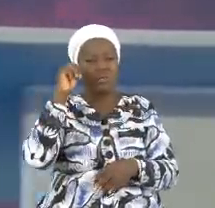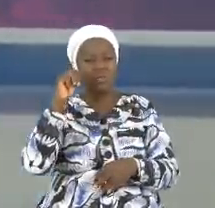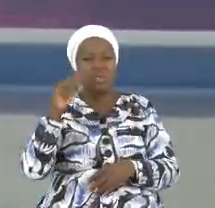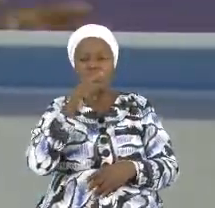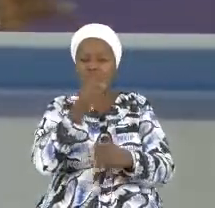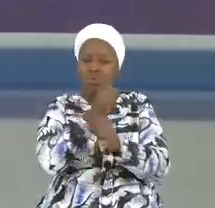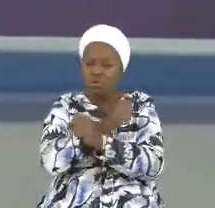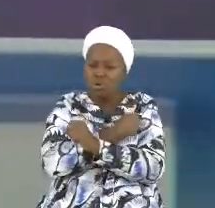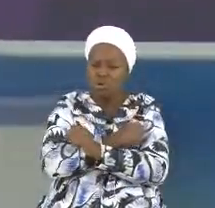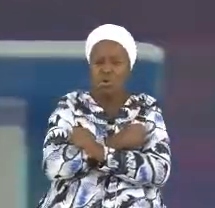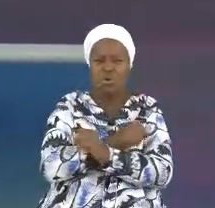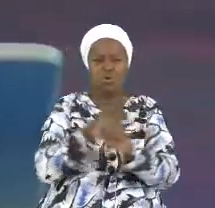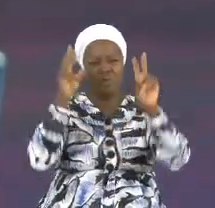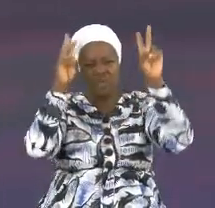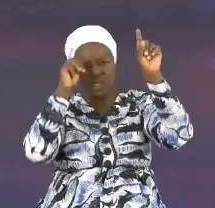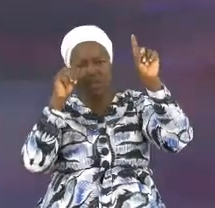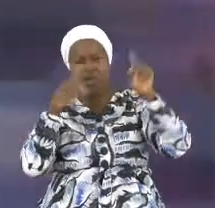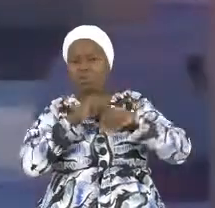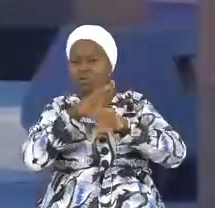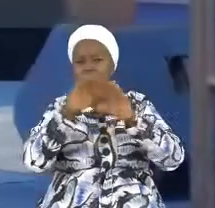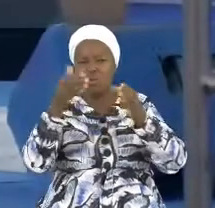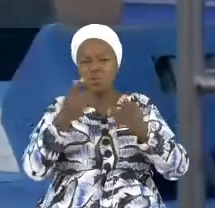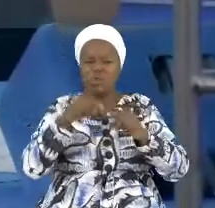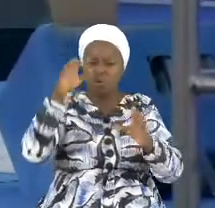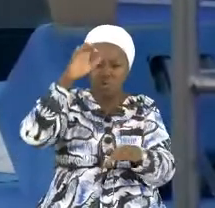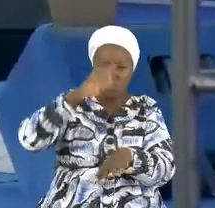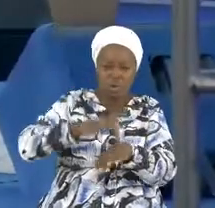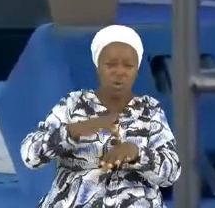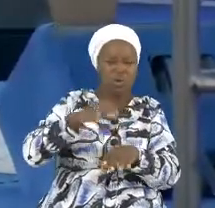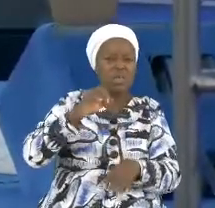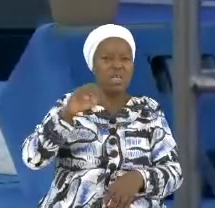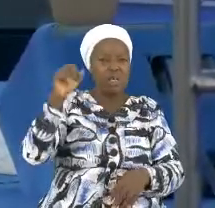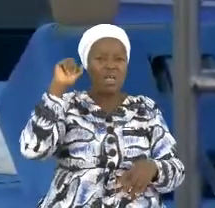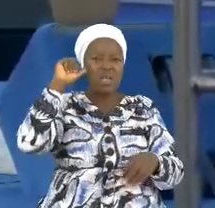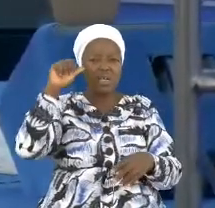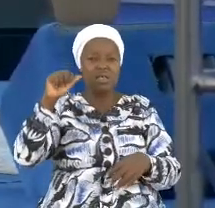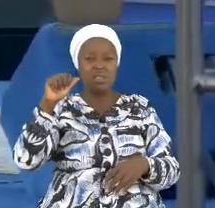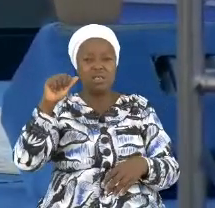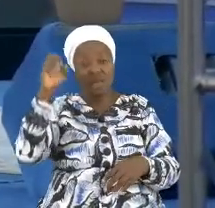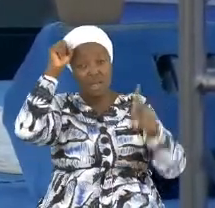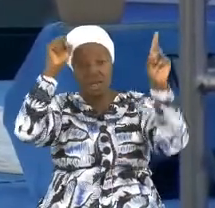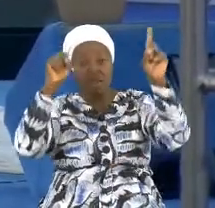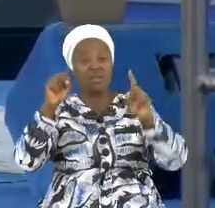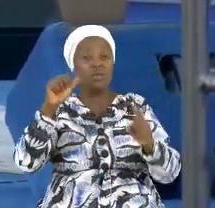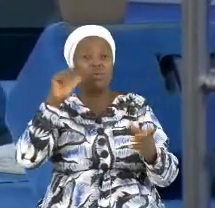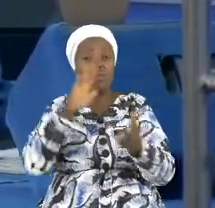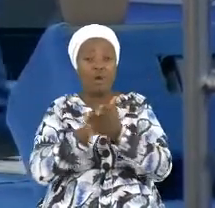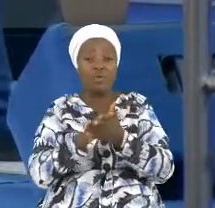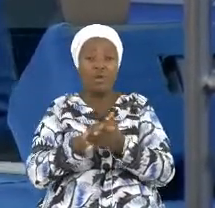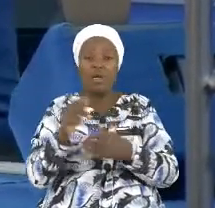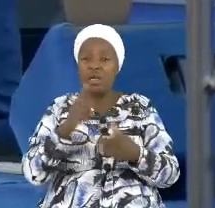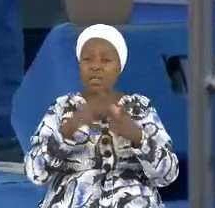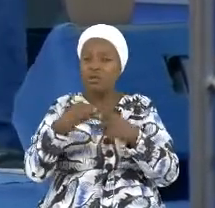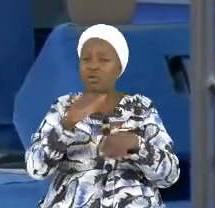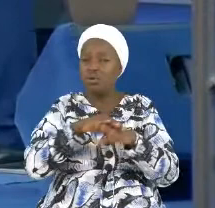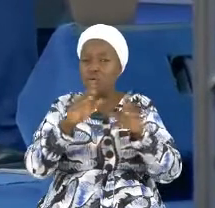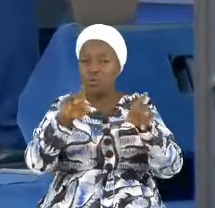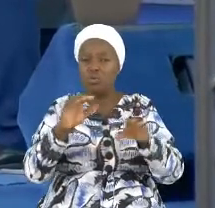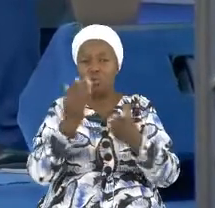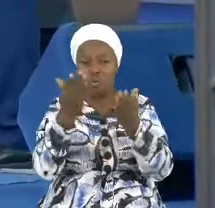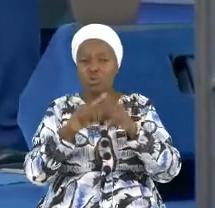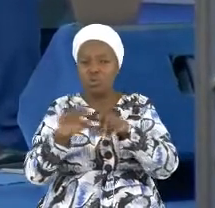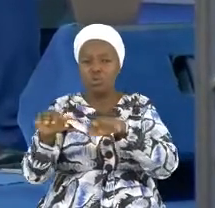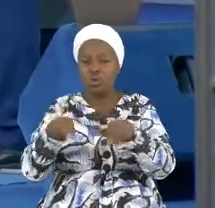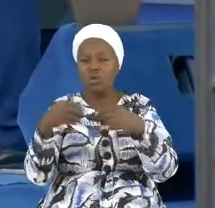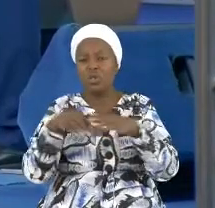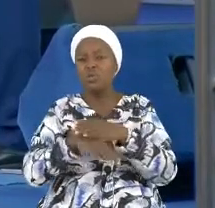you don't want to touch his wife, you don't want to commit any secret sin with his wife. You are thoughtful